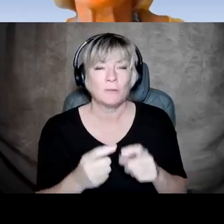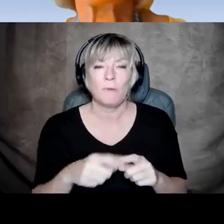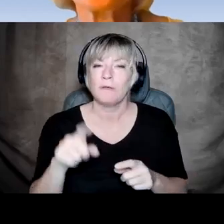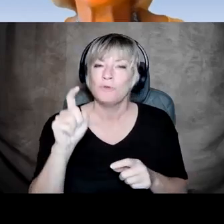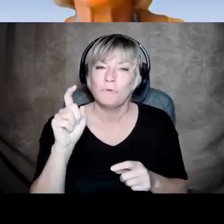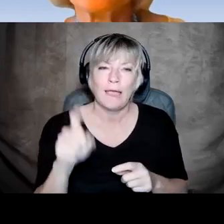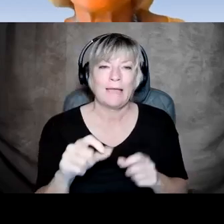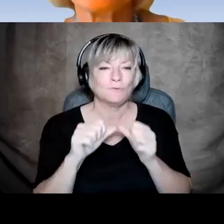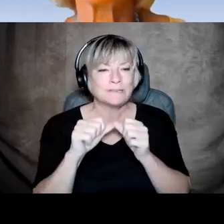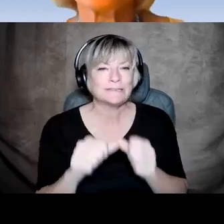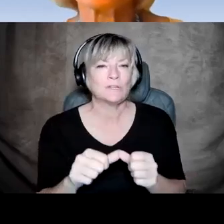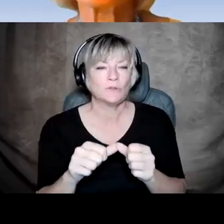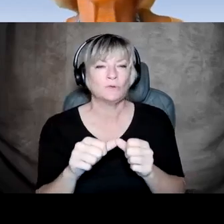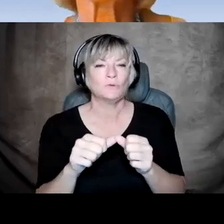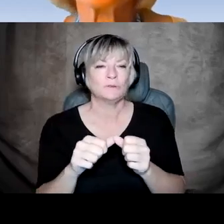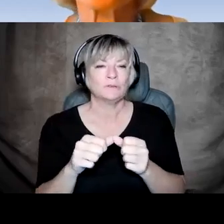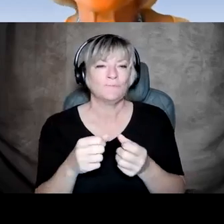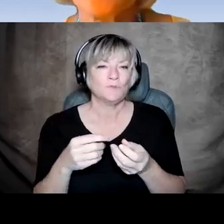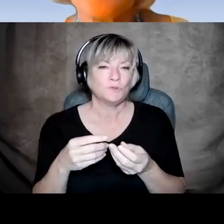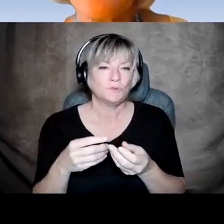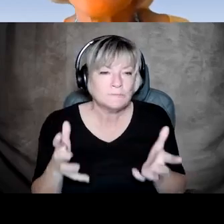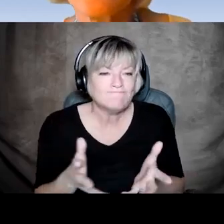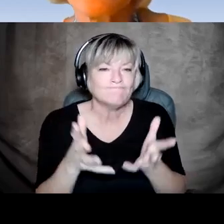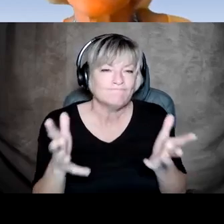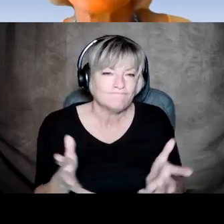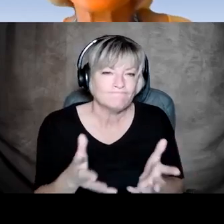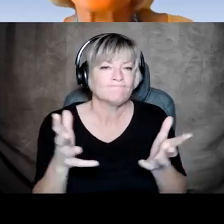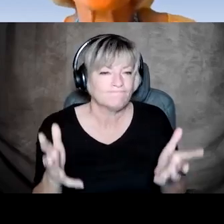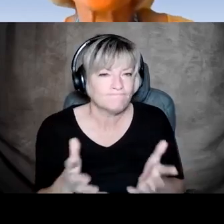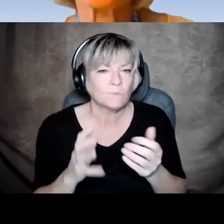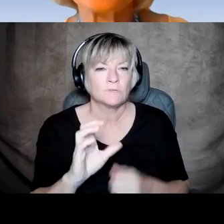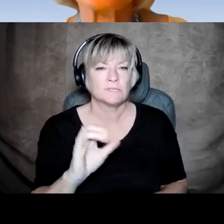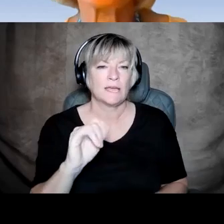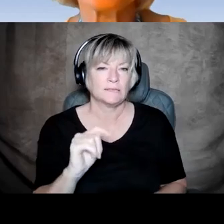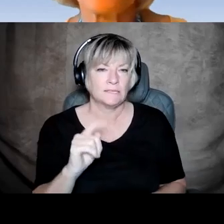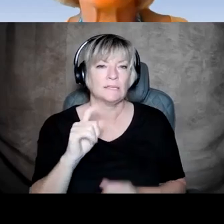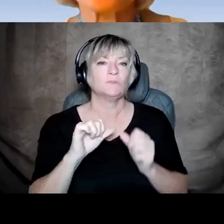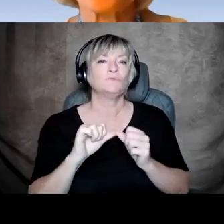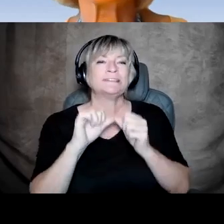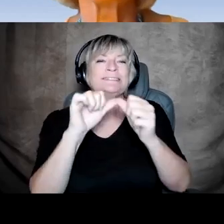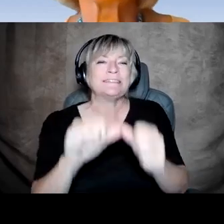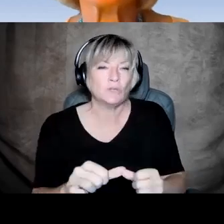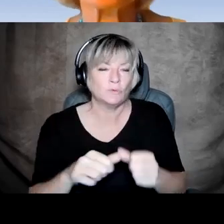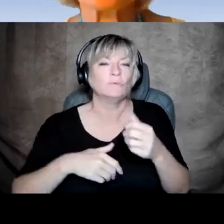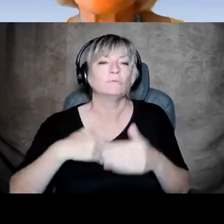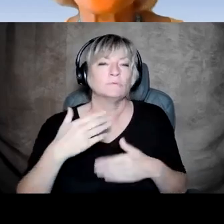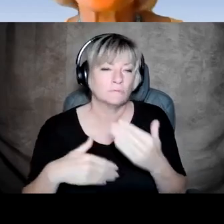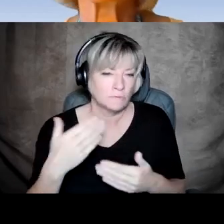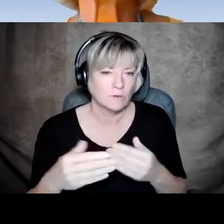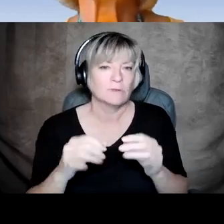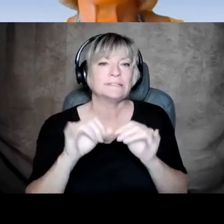keep feeding CIT, nurturing CIT, in order to keep the ongoing